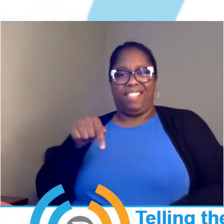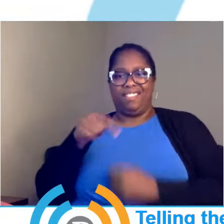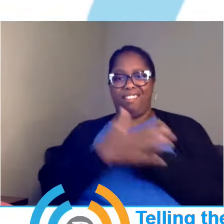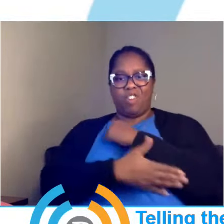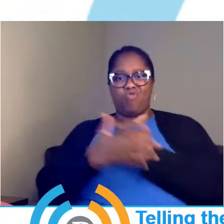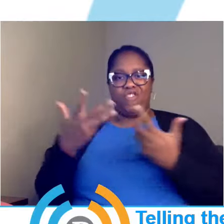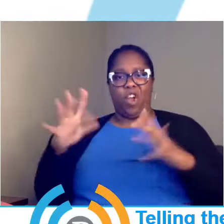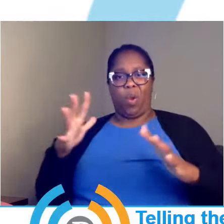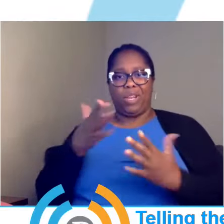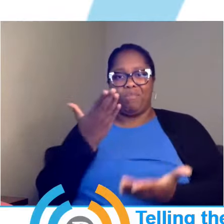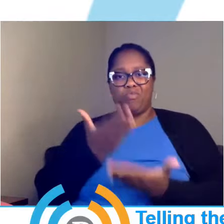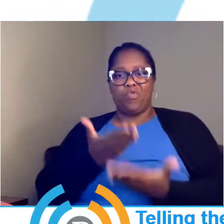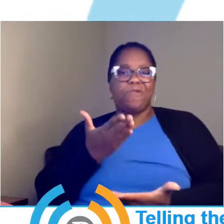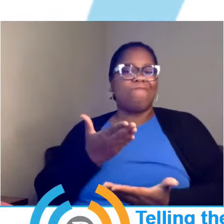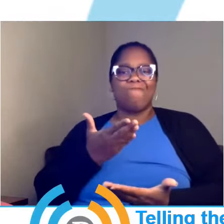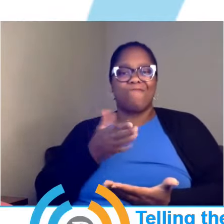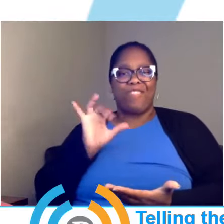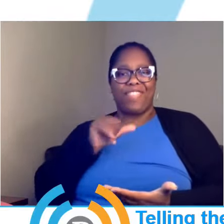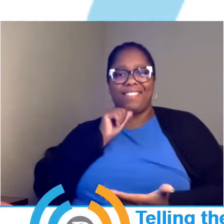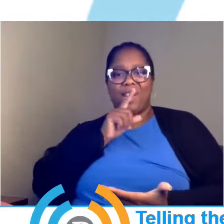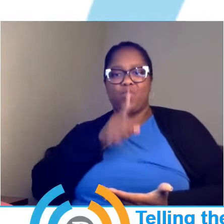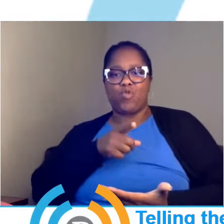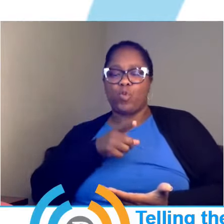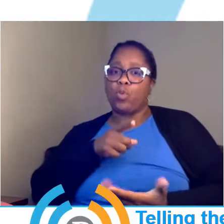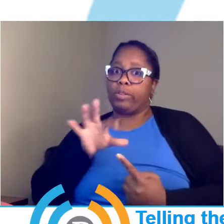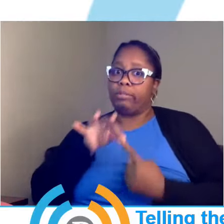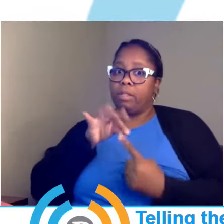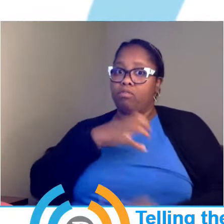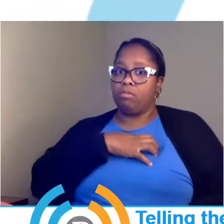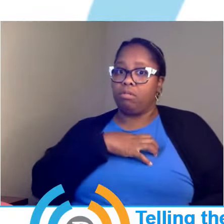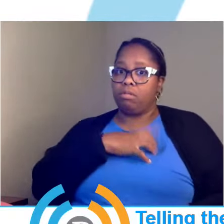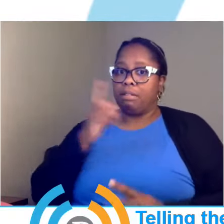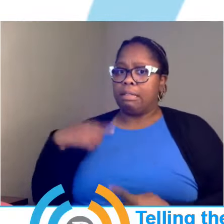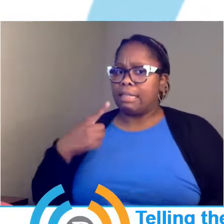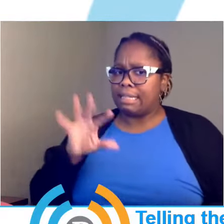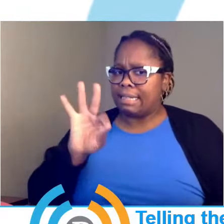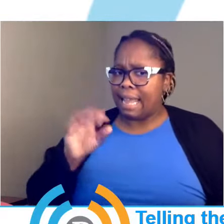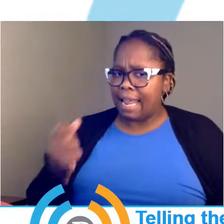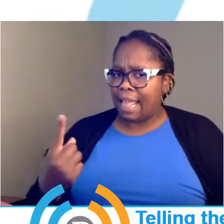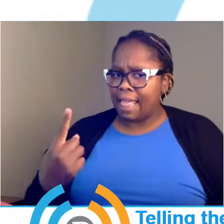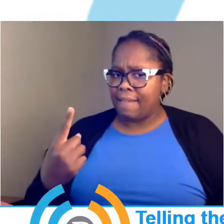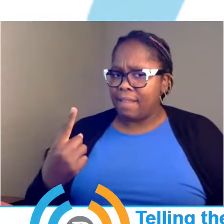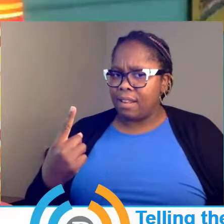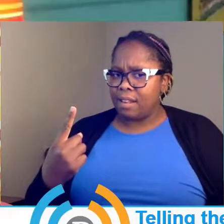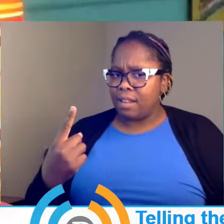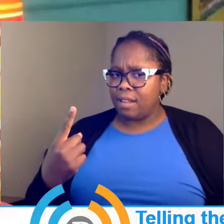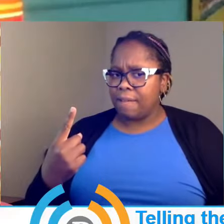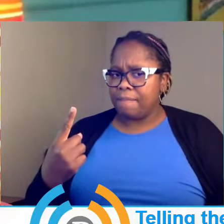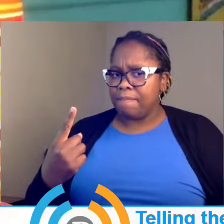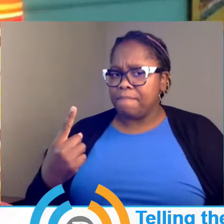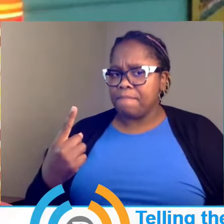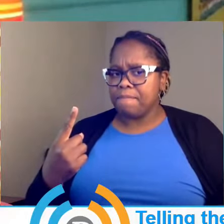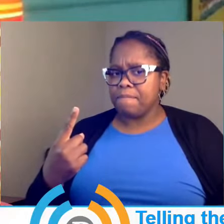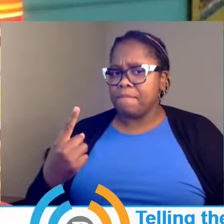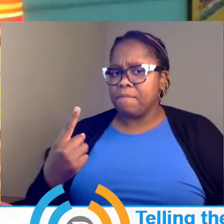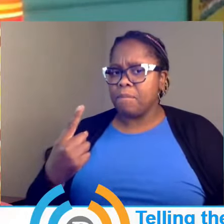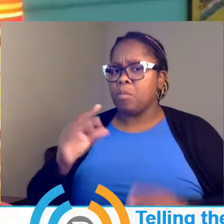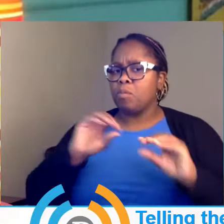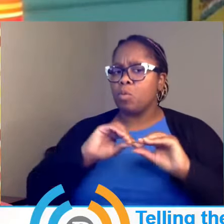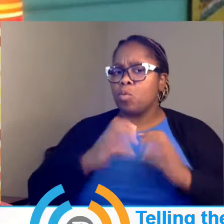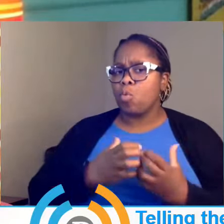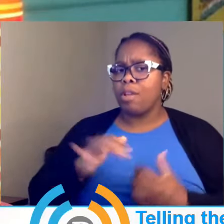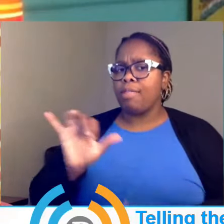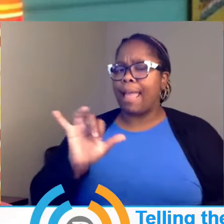enforcement. And since 9/11, you've had organizations like the Council on American